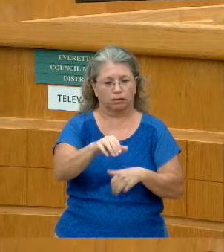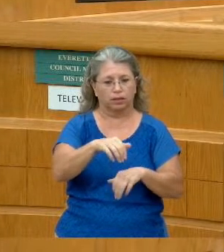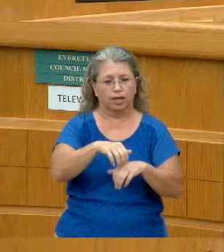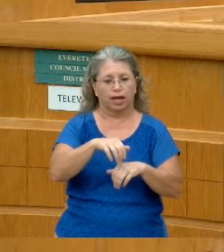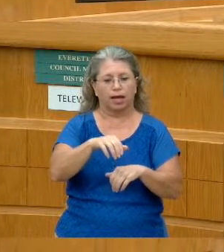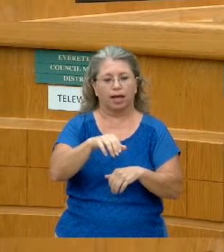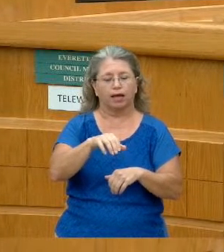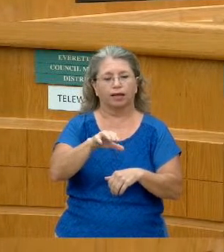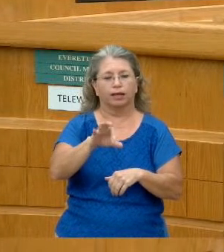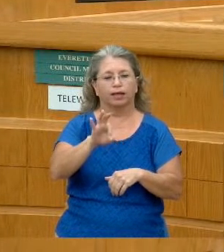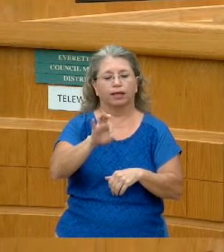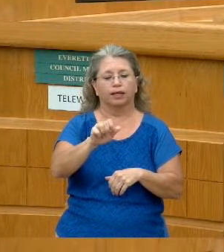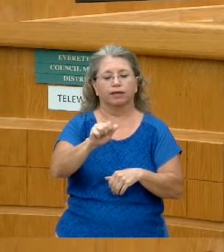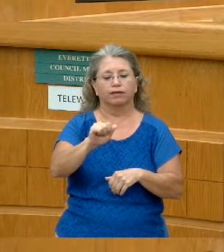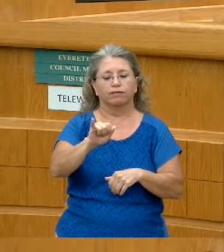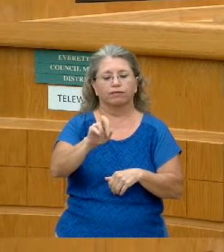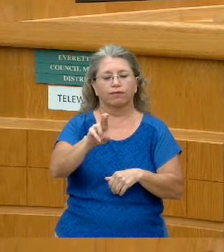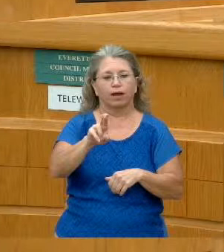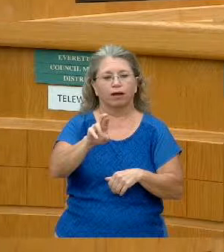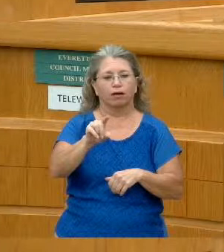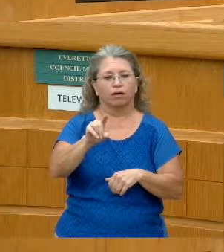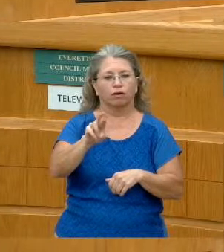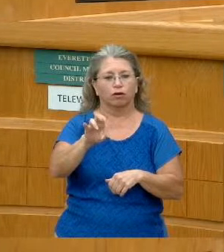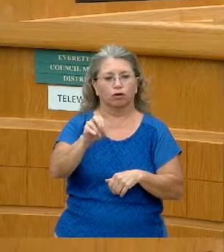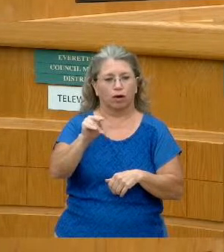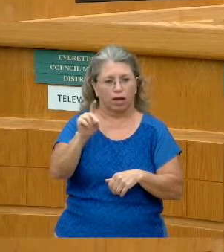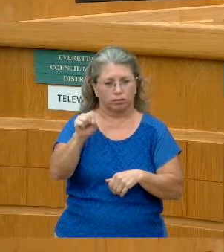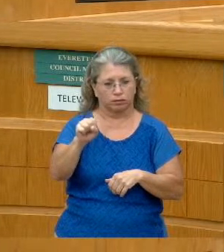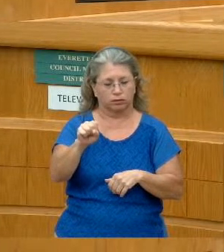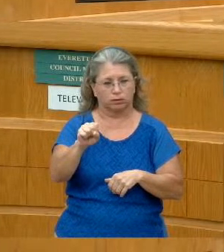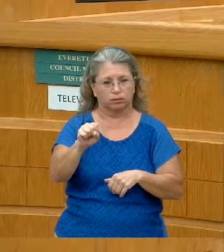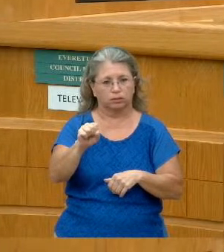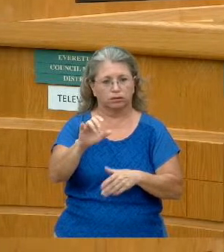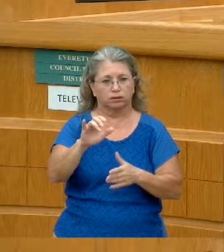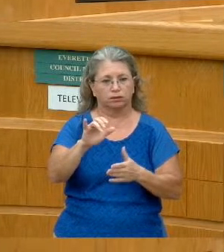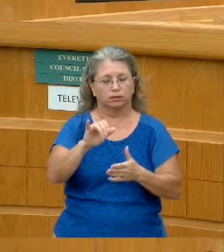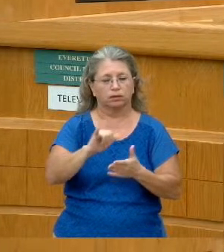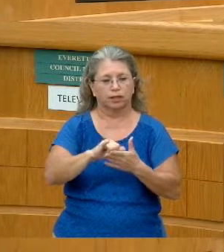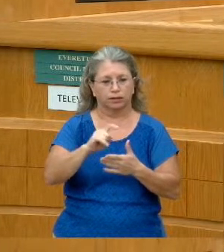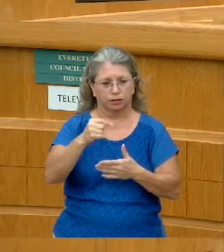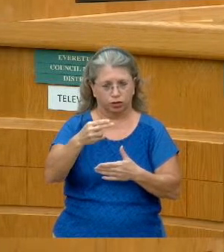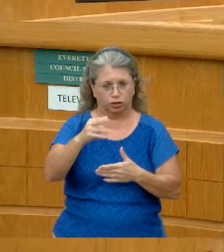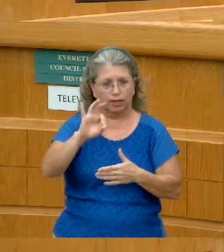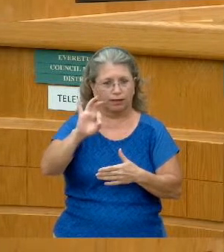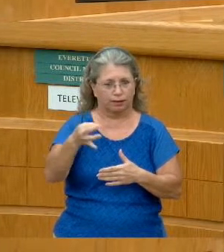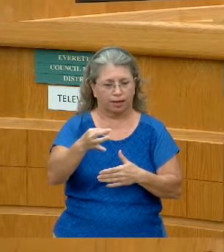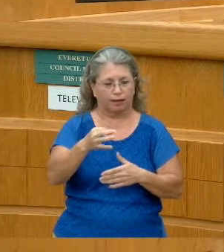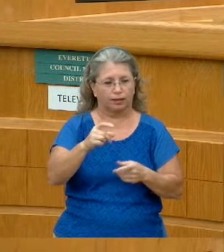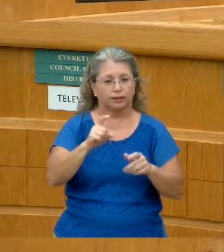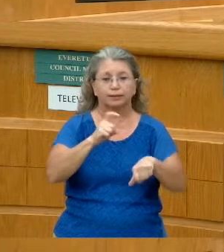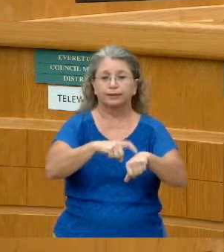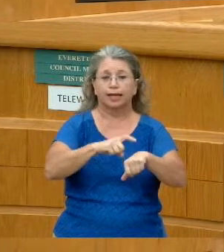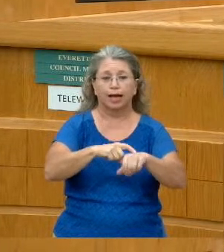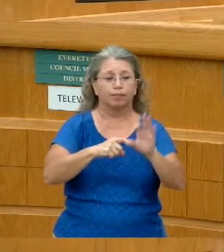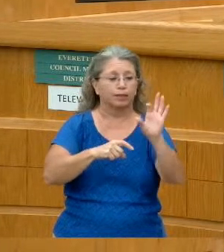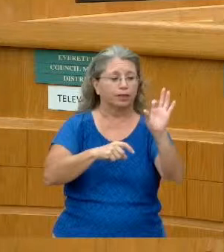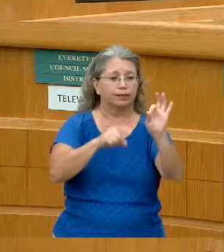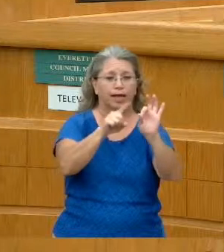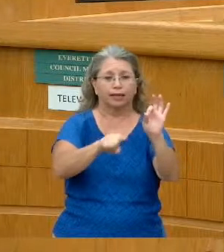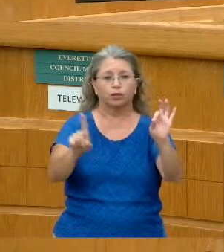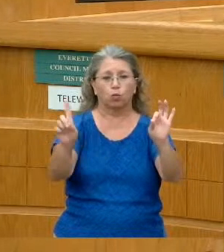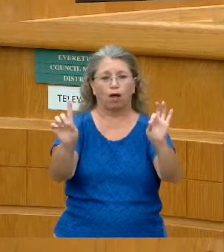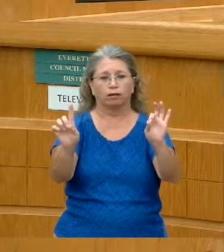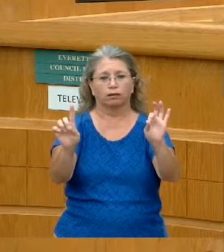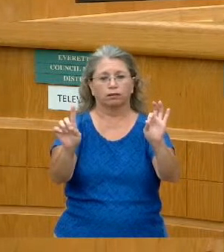the Richard M. Borchard Fairgrounds. Okay, this Thursday, the 9th, that's from 9 a.m. to